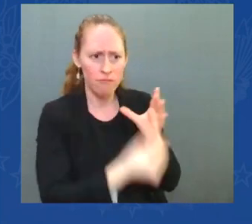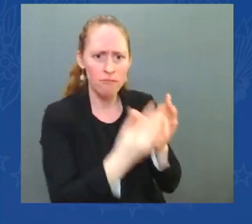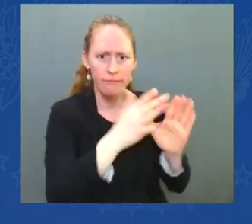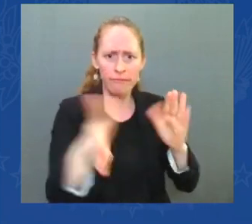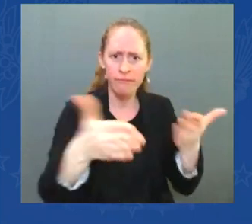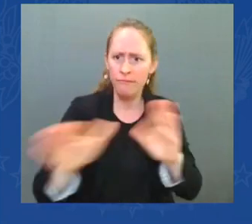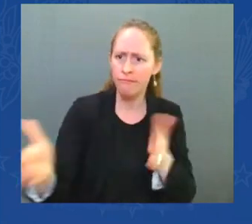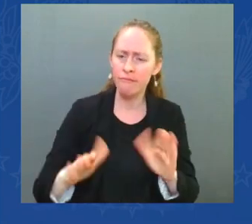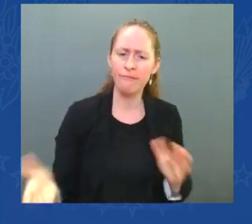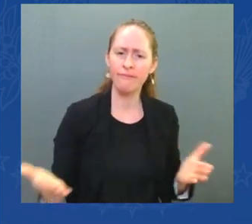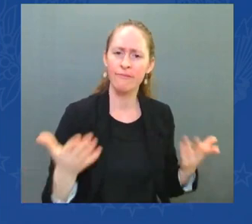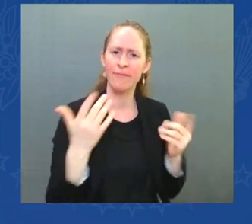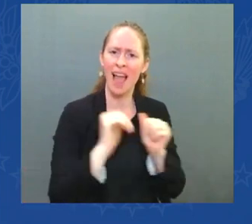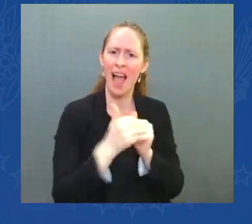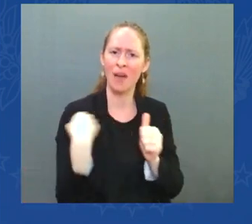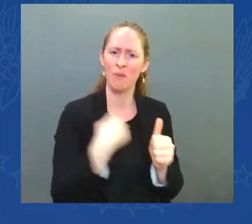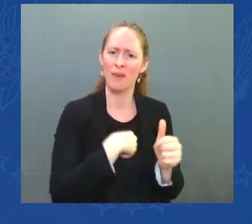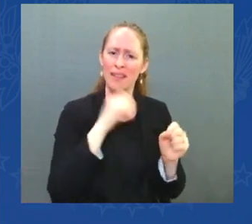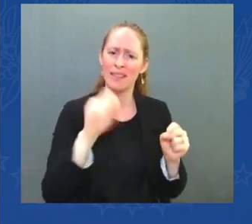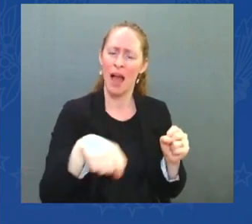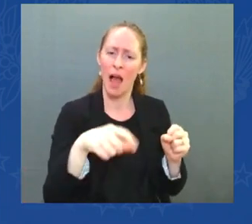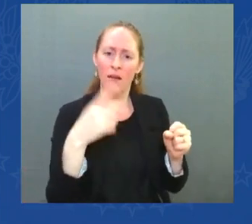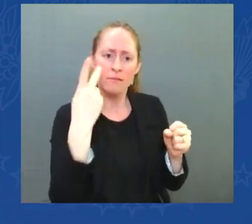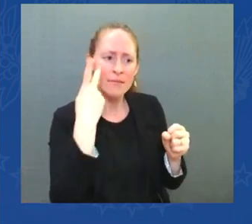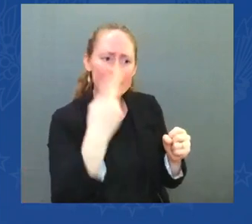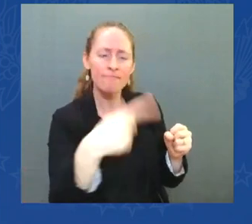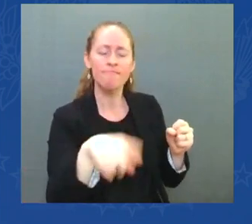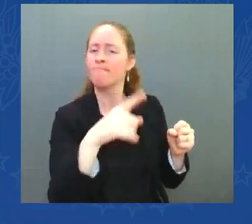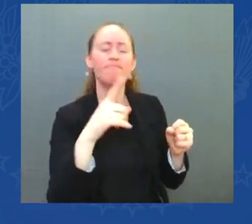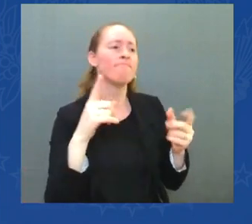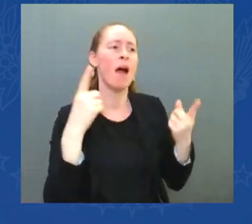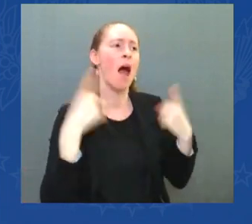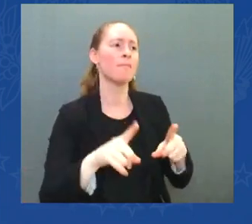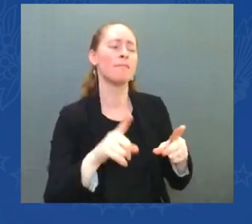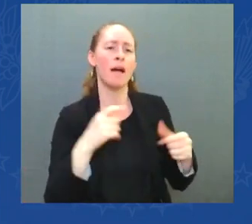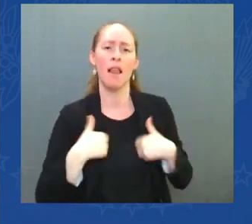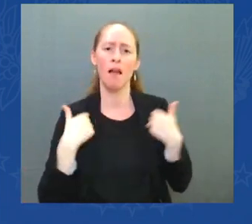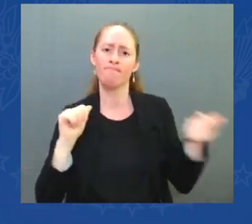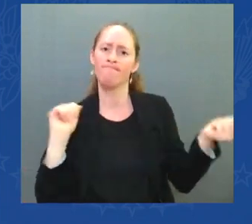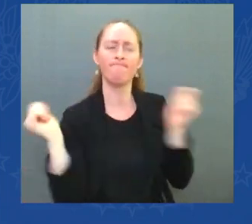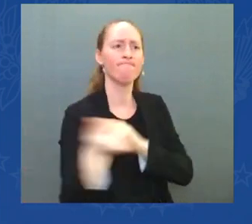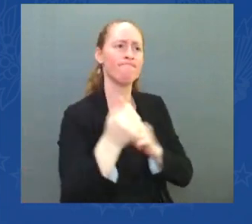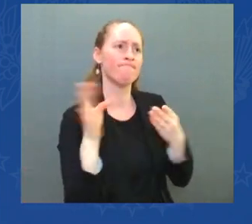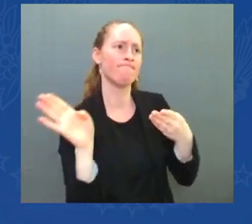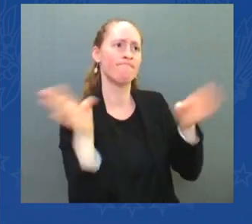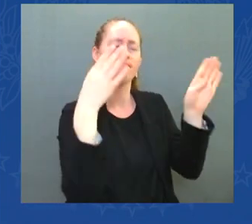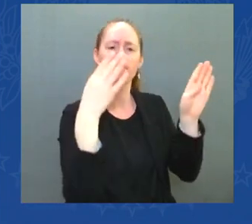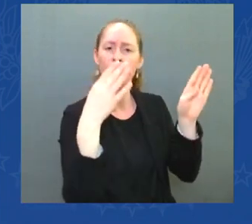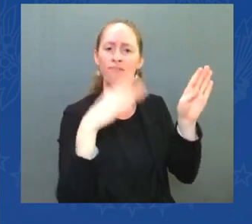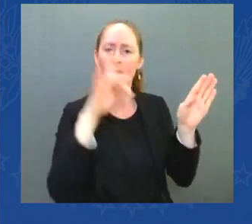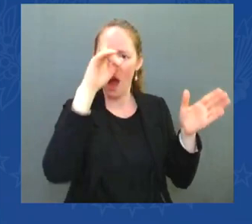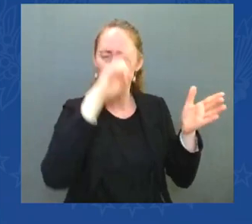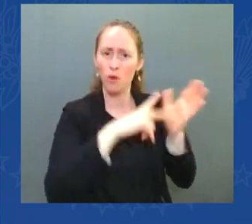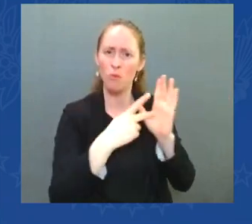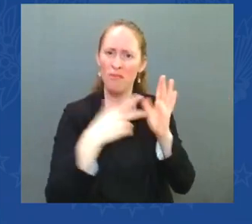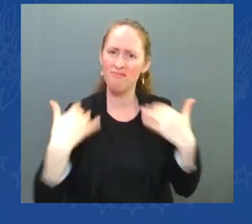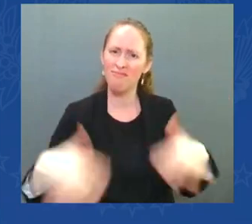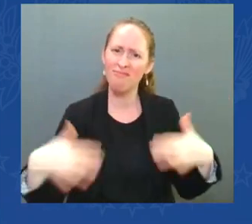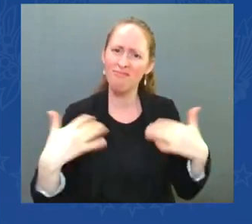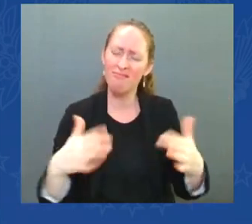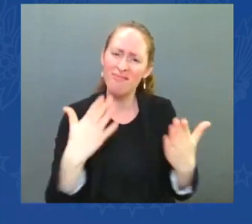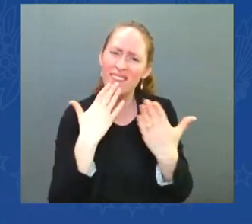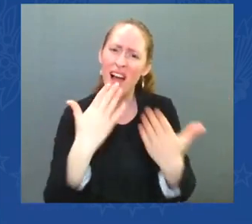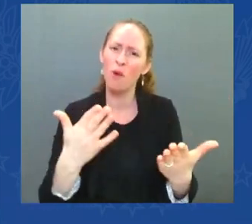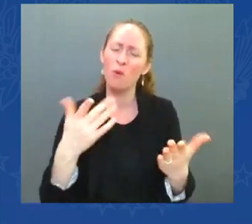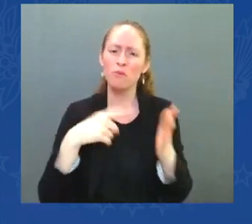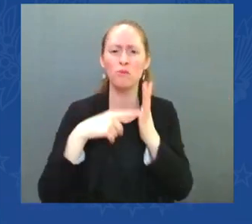And you are impressive. And thank you for sharing your strength, for helping us remember your friend Dominic